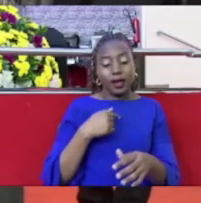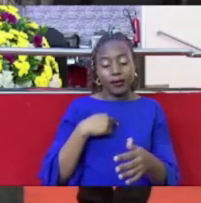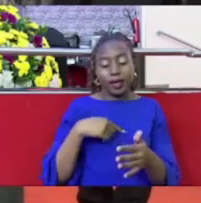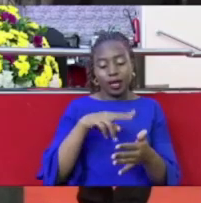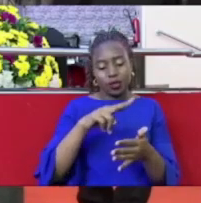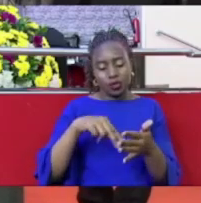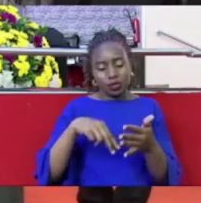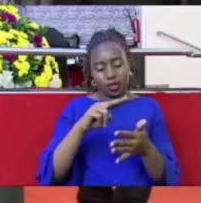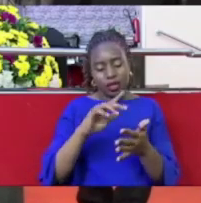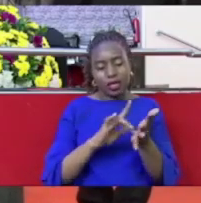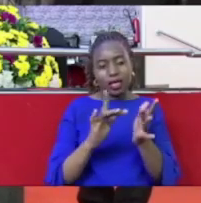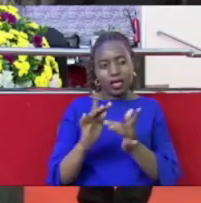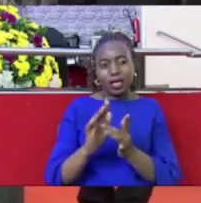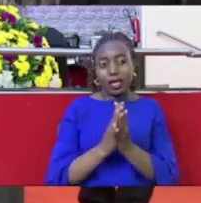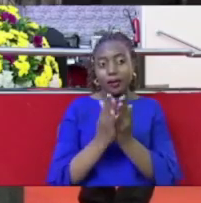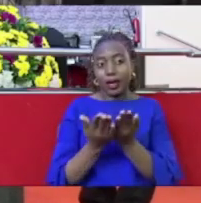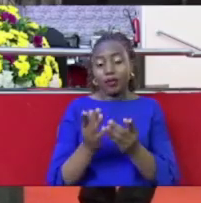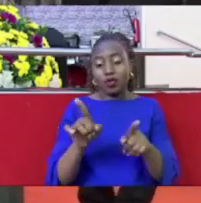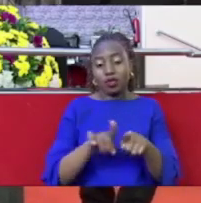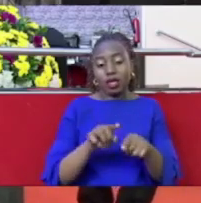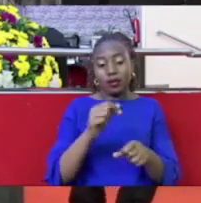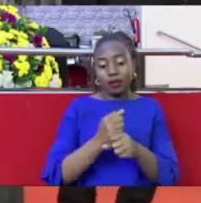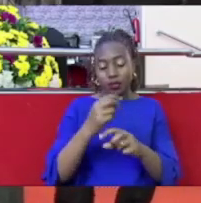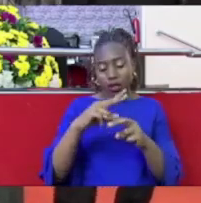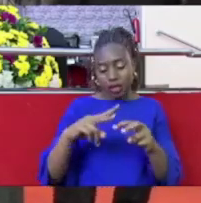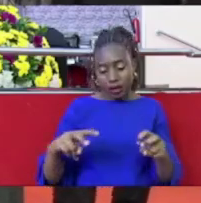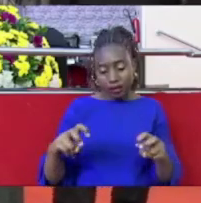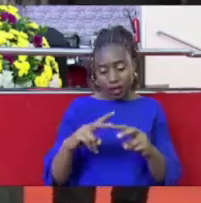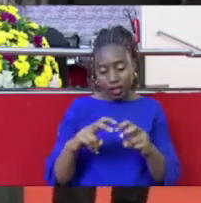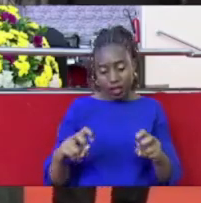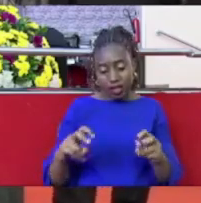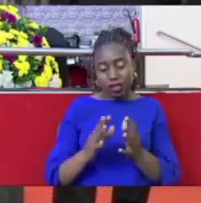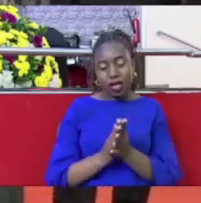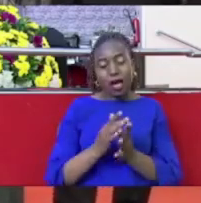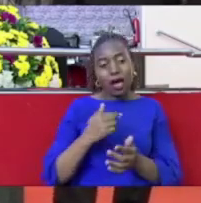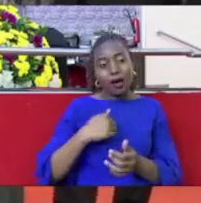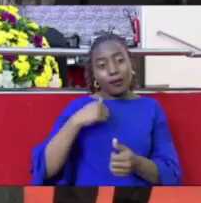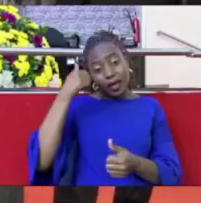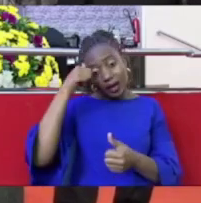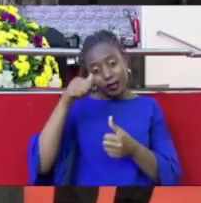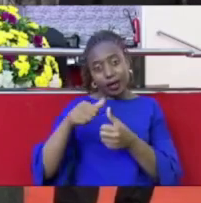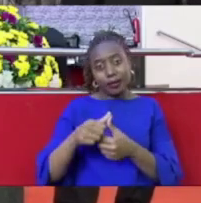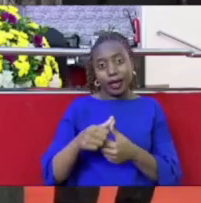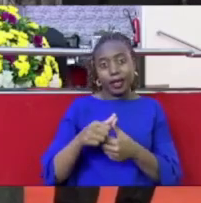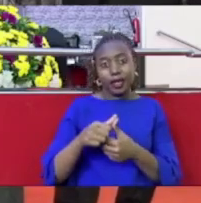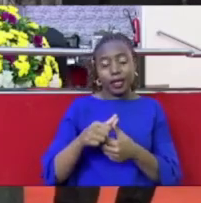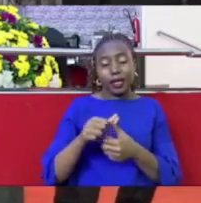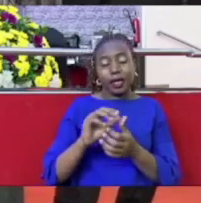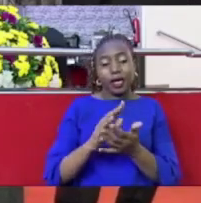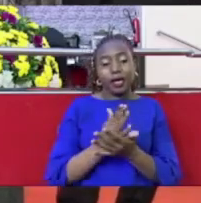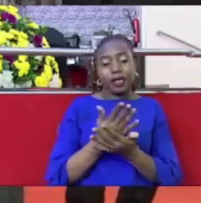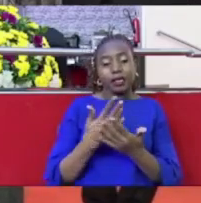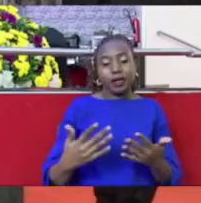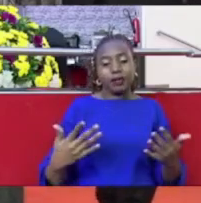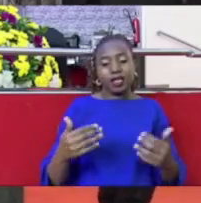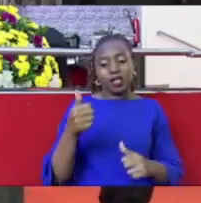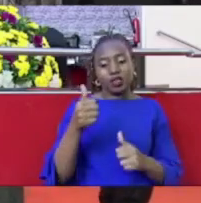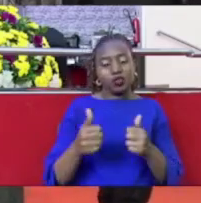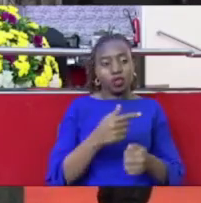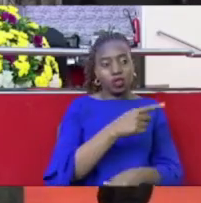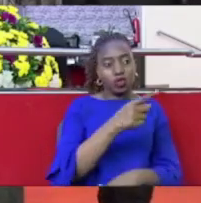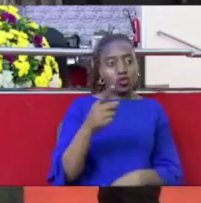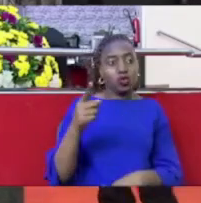scriptures and doing some little research, I'm reminded of some things that I know some of you already know.